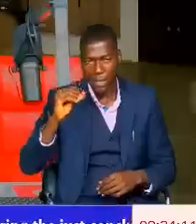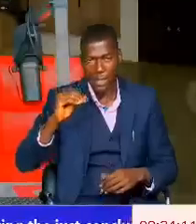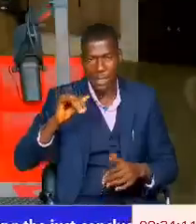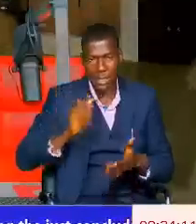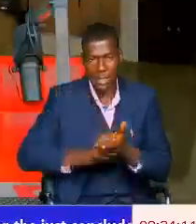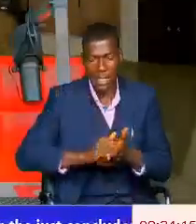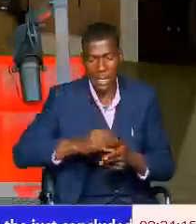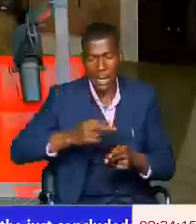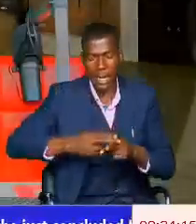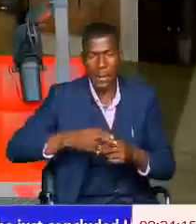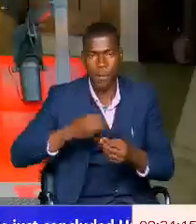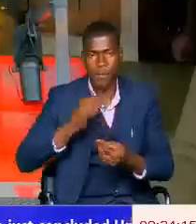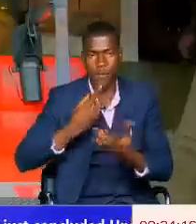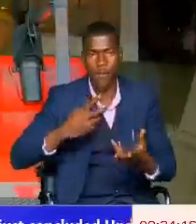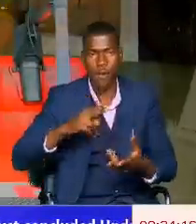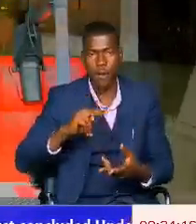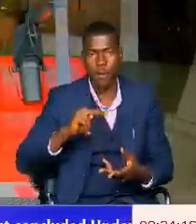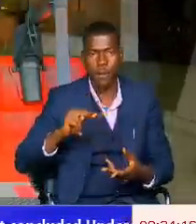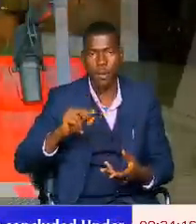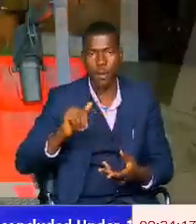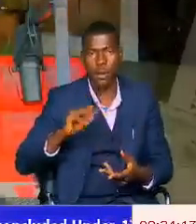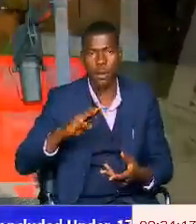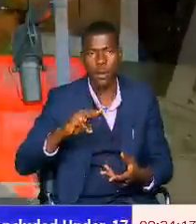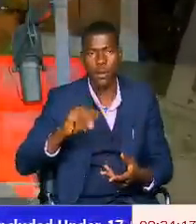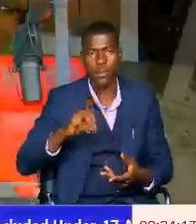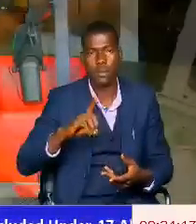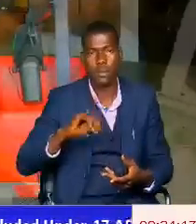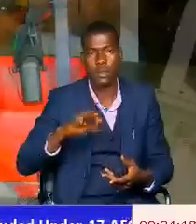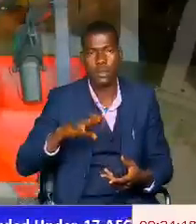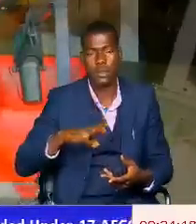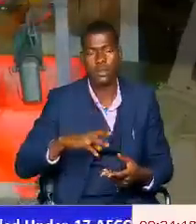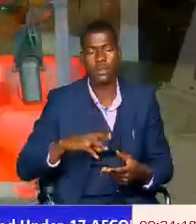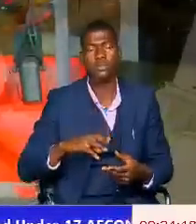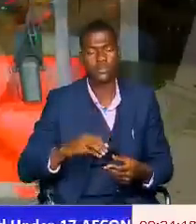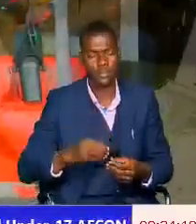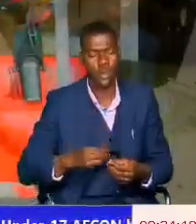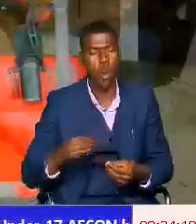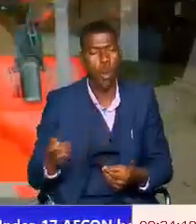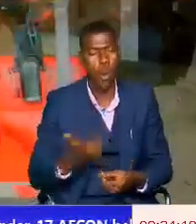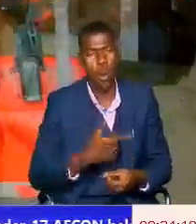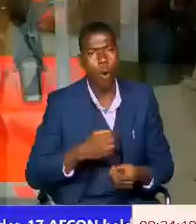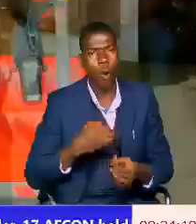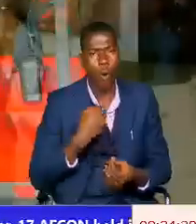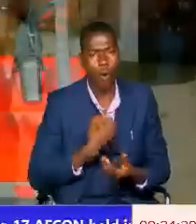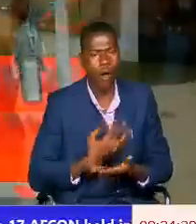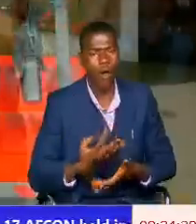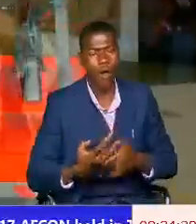he shall be permanent.